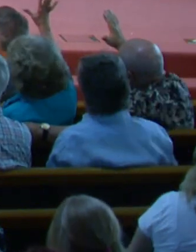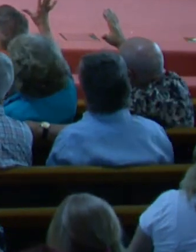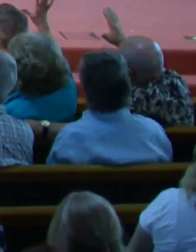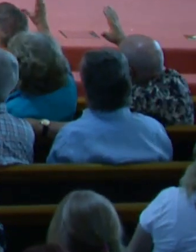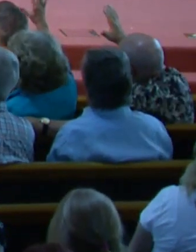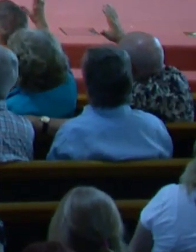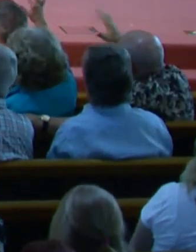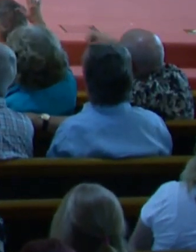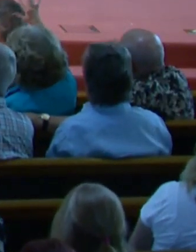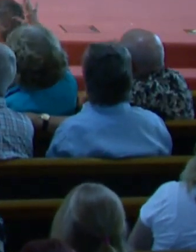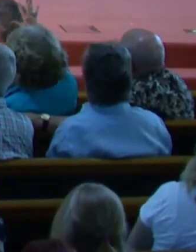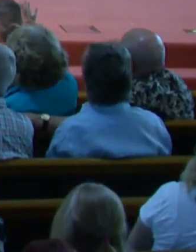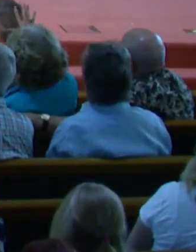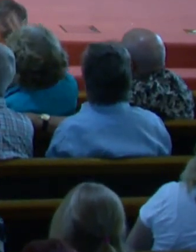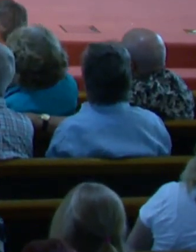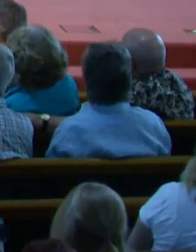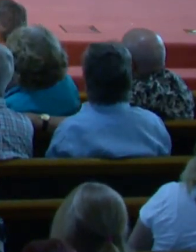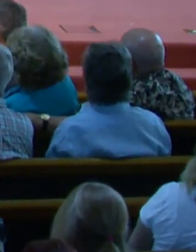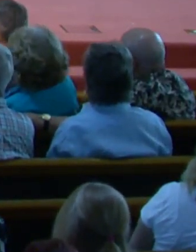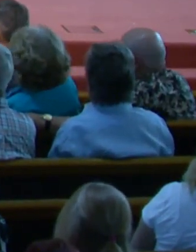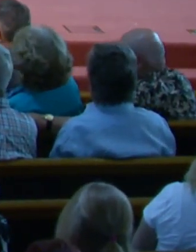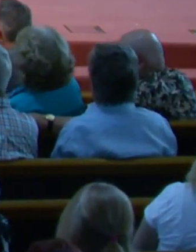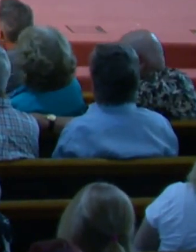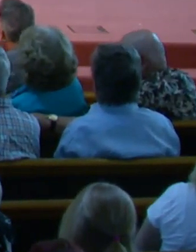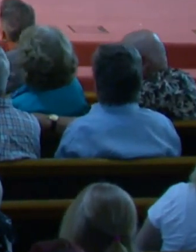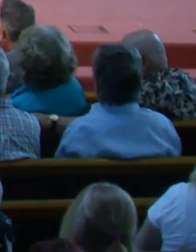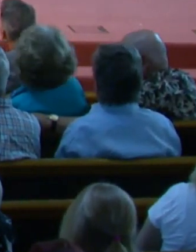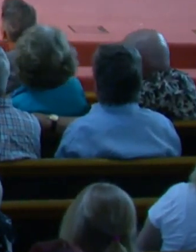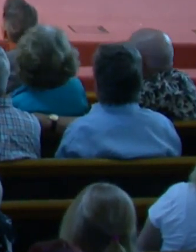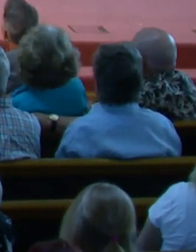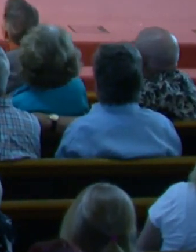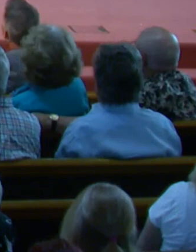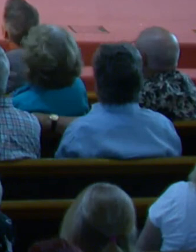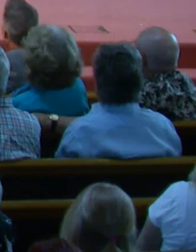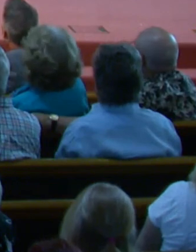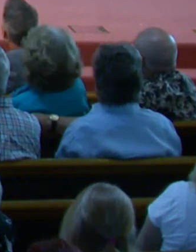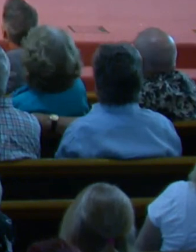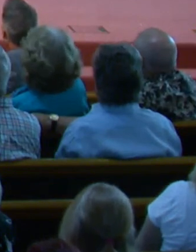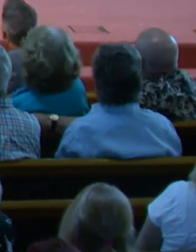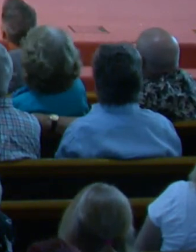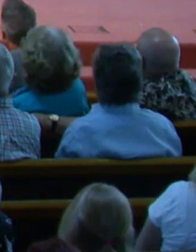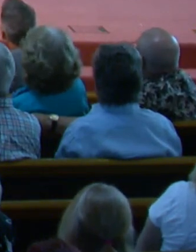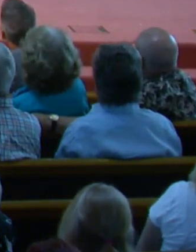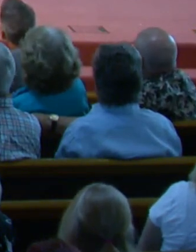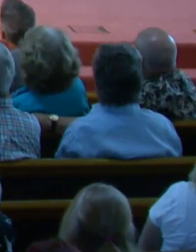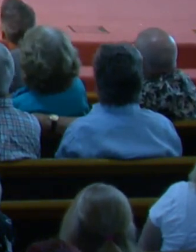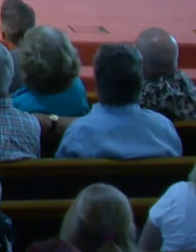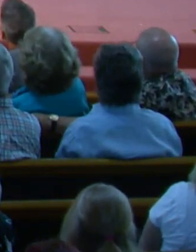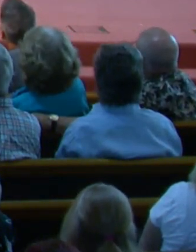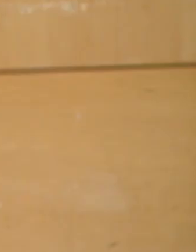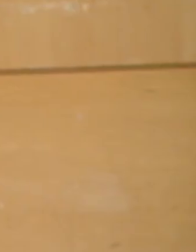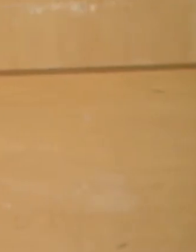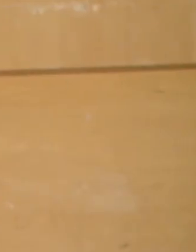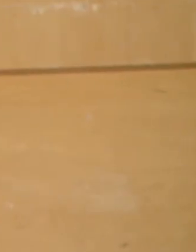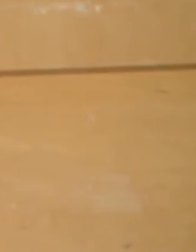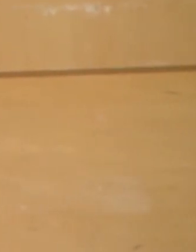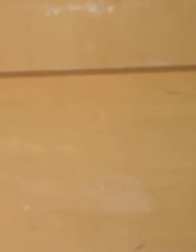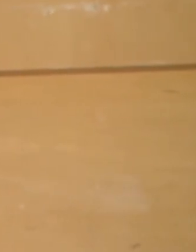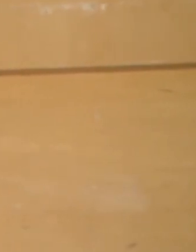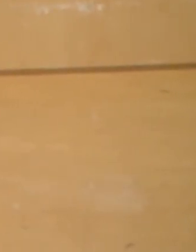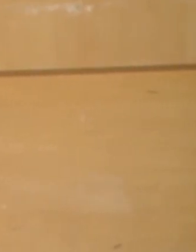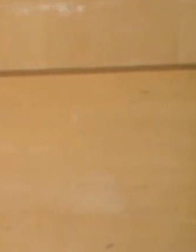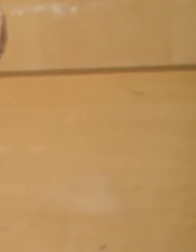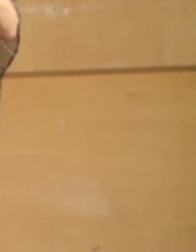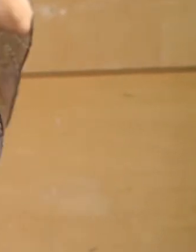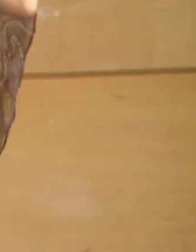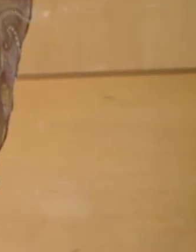you're fantastic. That helps me to kind of know as a speaker, like, where are we at as a whole? Well, the chakra system was interesting